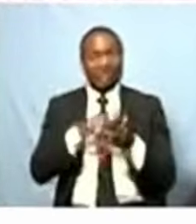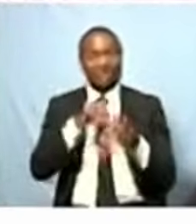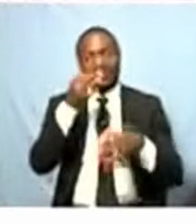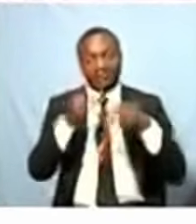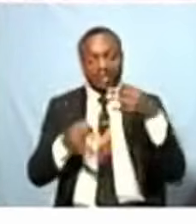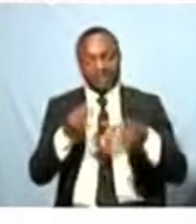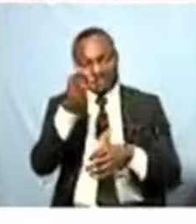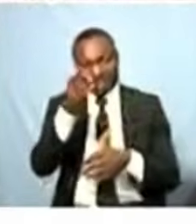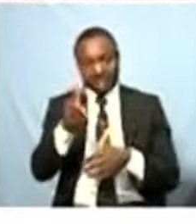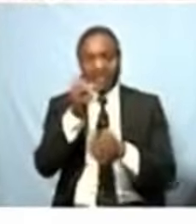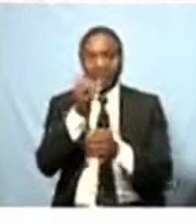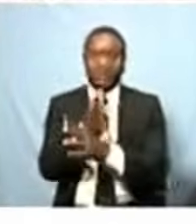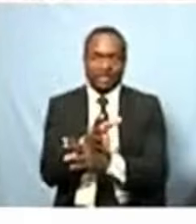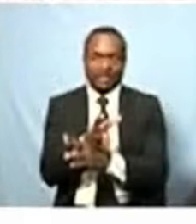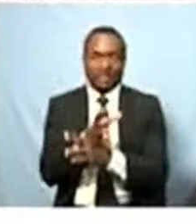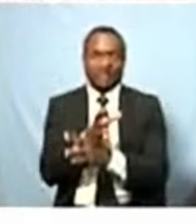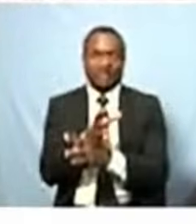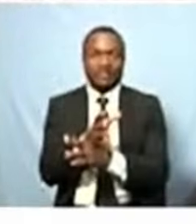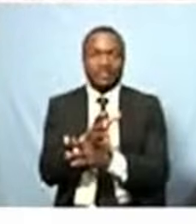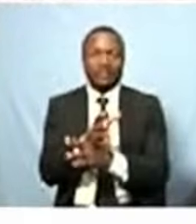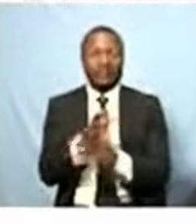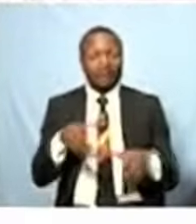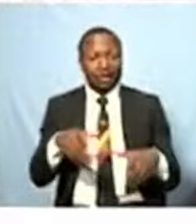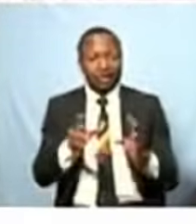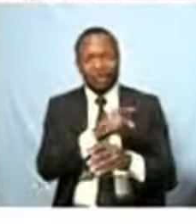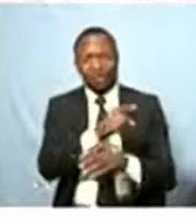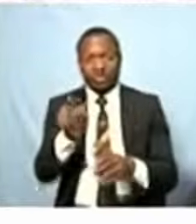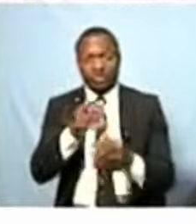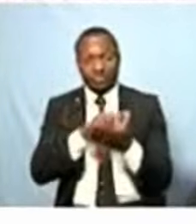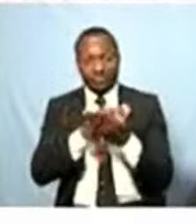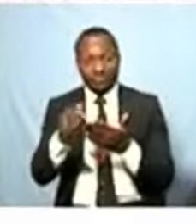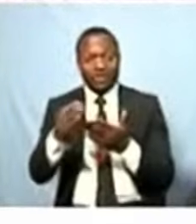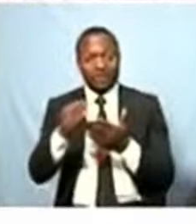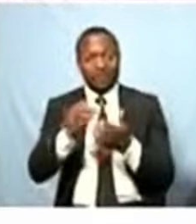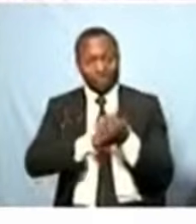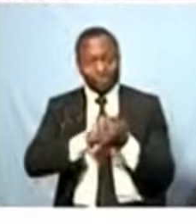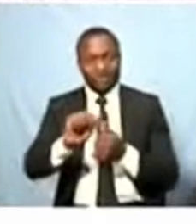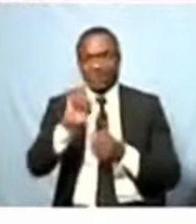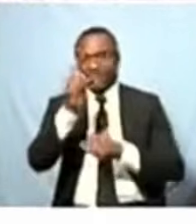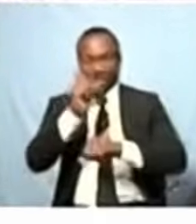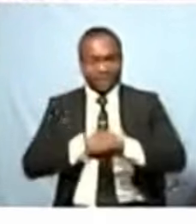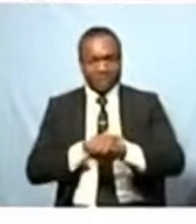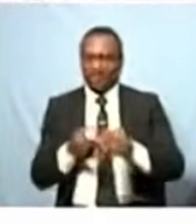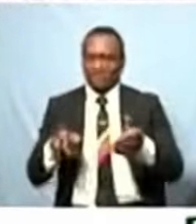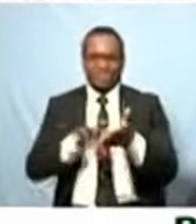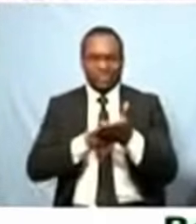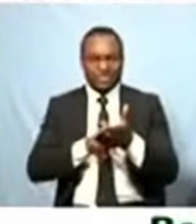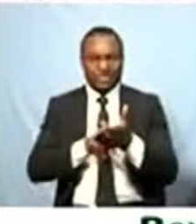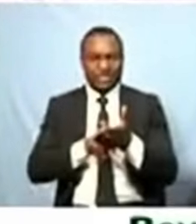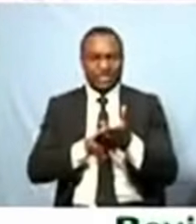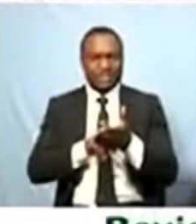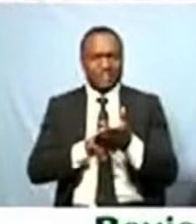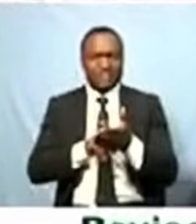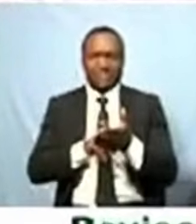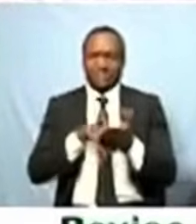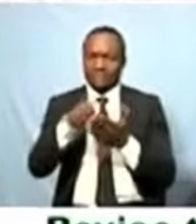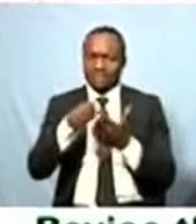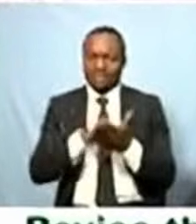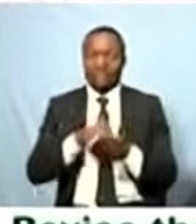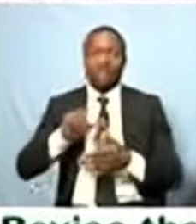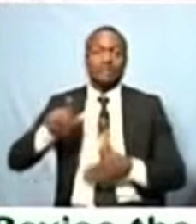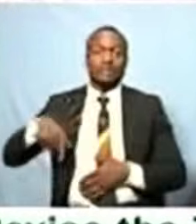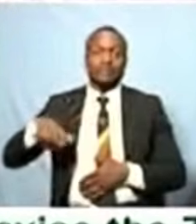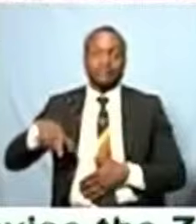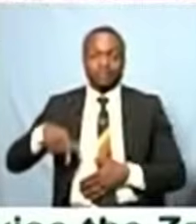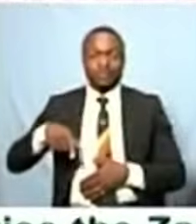as they are ready. Subjecting those who fail to clear on the first attempt to repeater examinations, again, delays